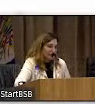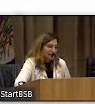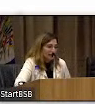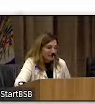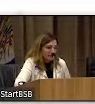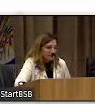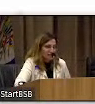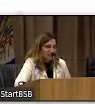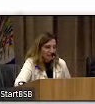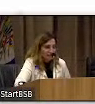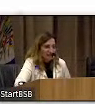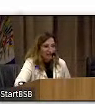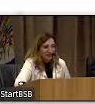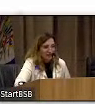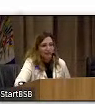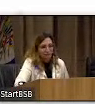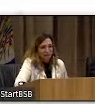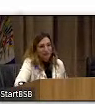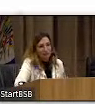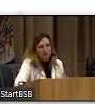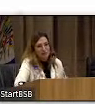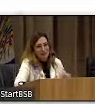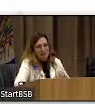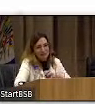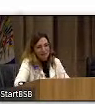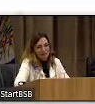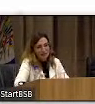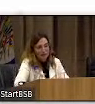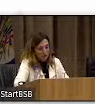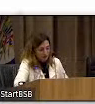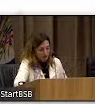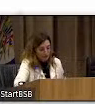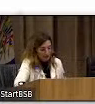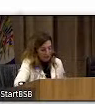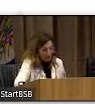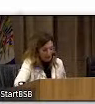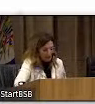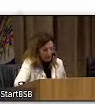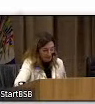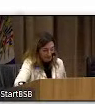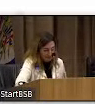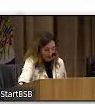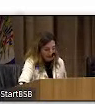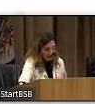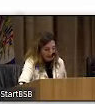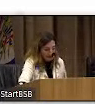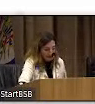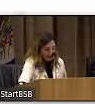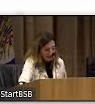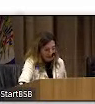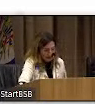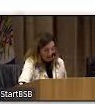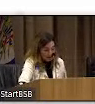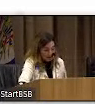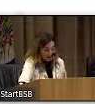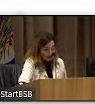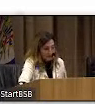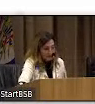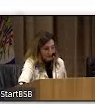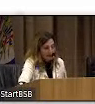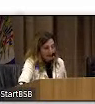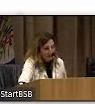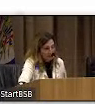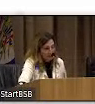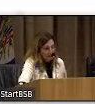cultural. It's extremely difficult with this pregnant population, the pregnant population, as well as